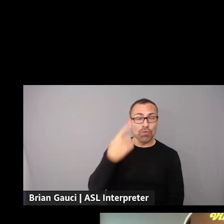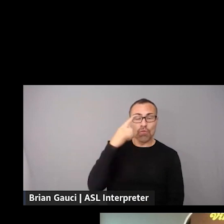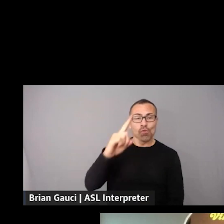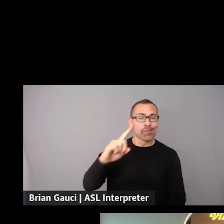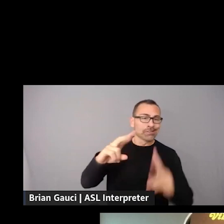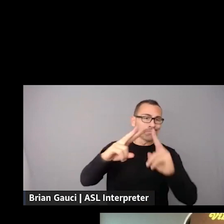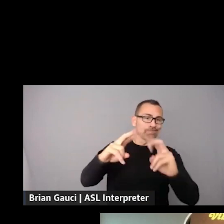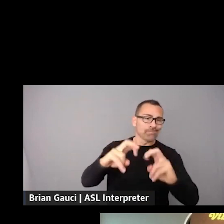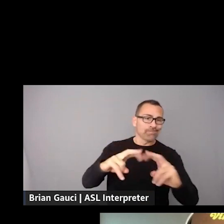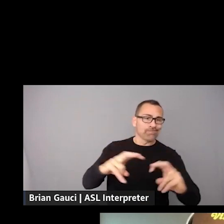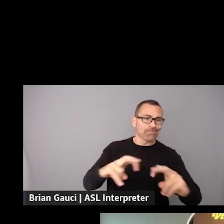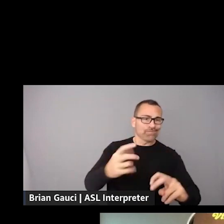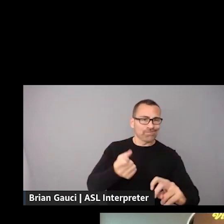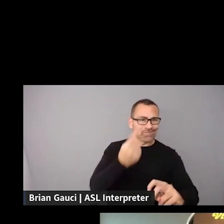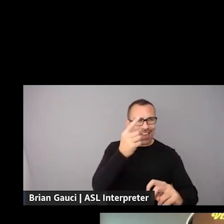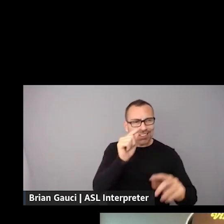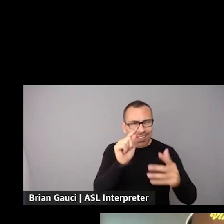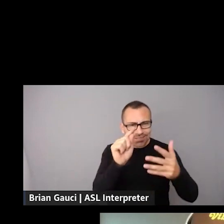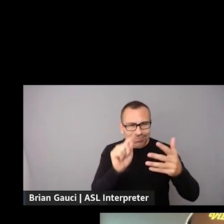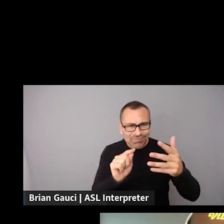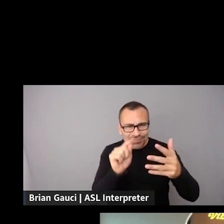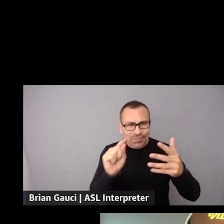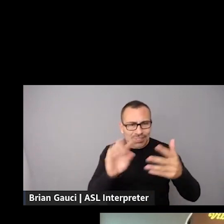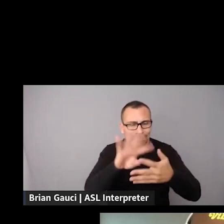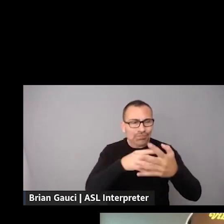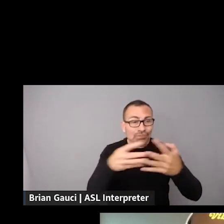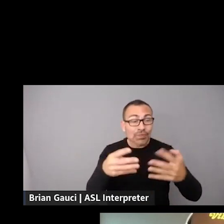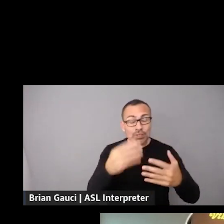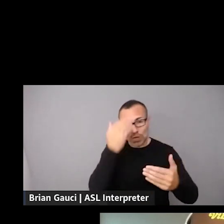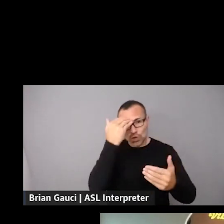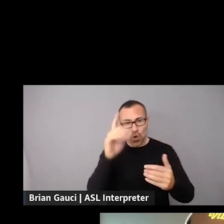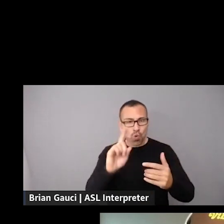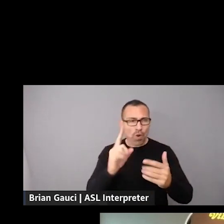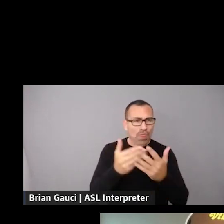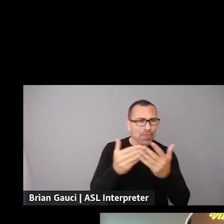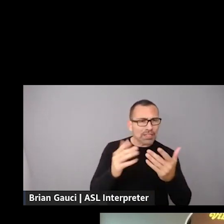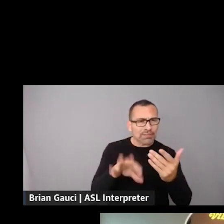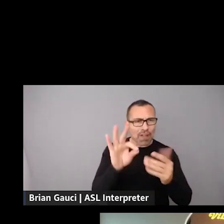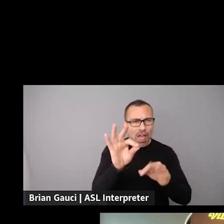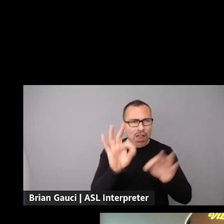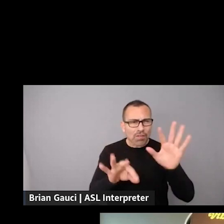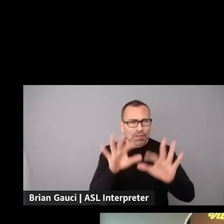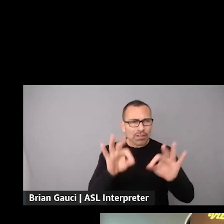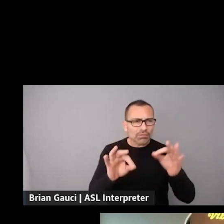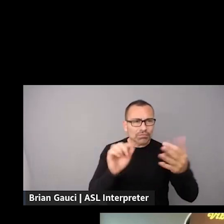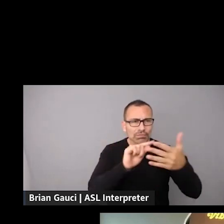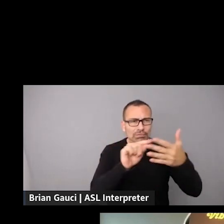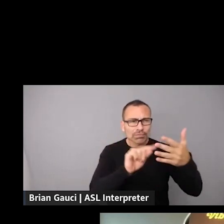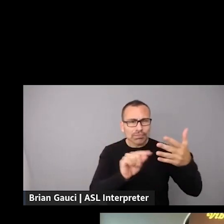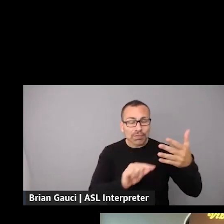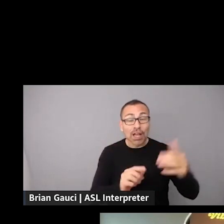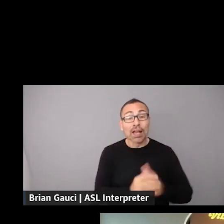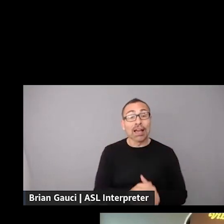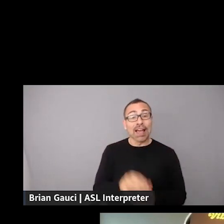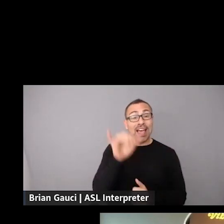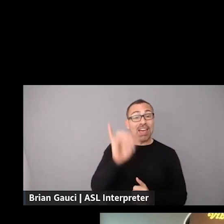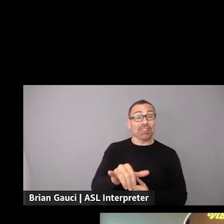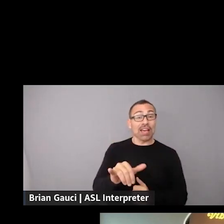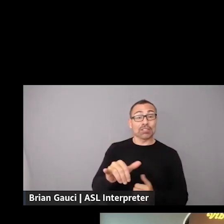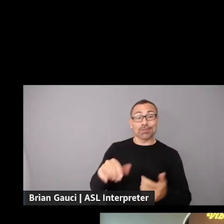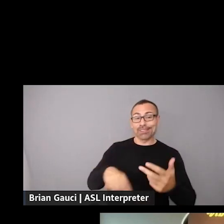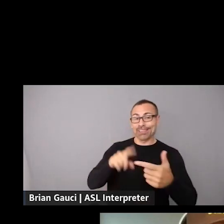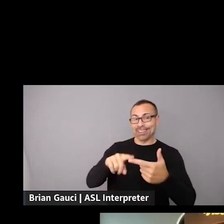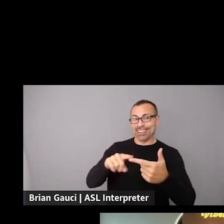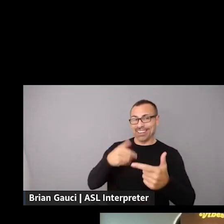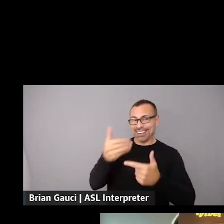that data, so they can know what's stored where, and then that's where Lake Formation comes